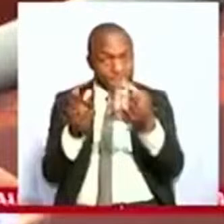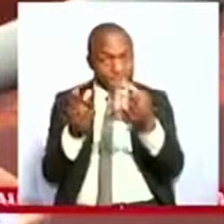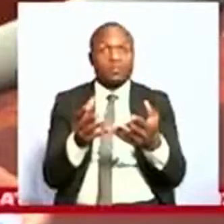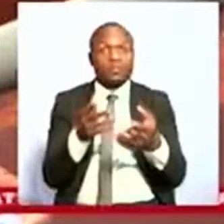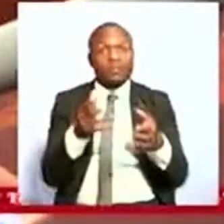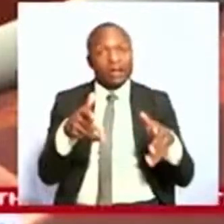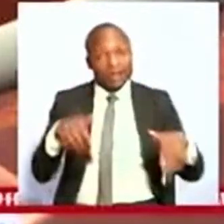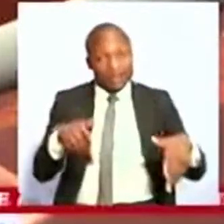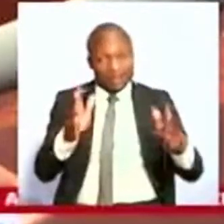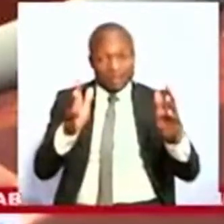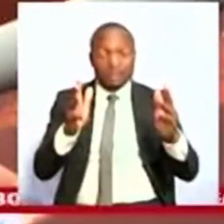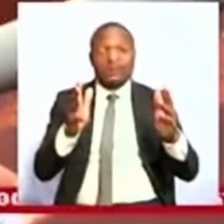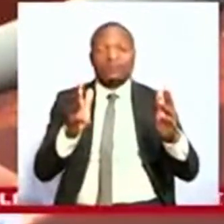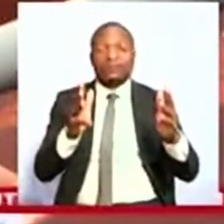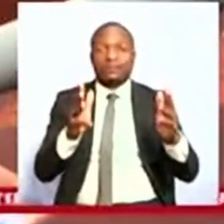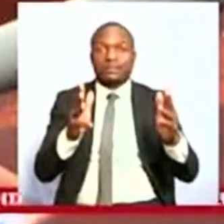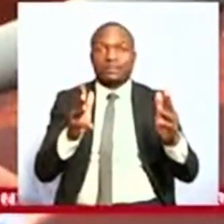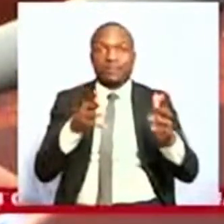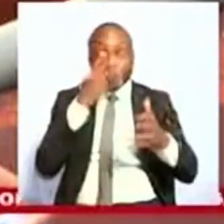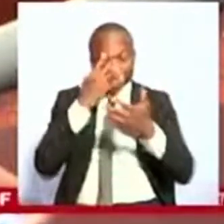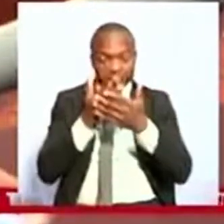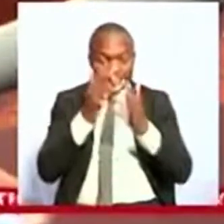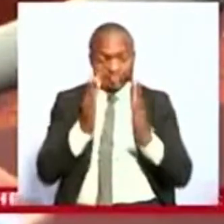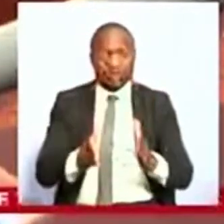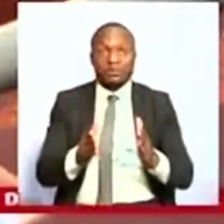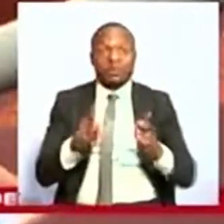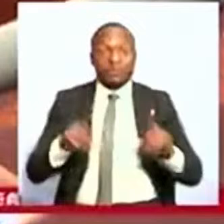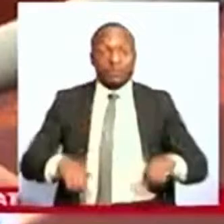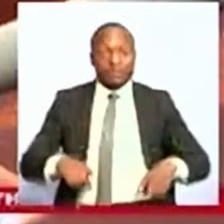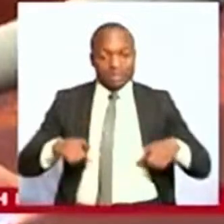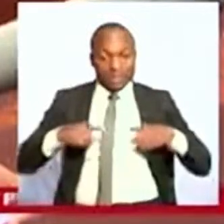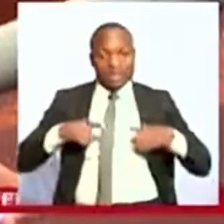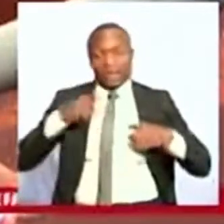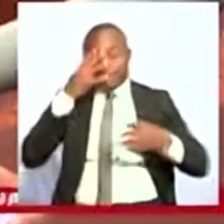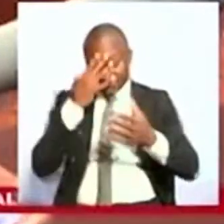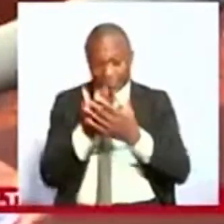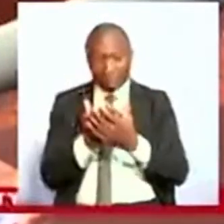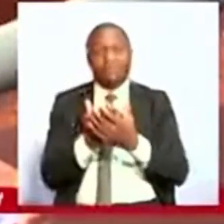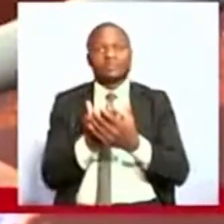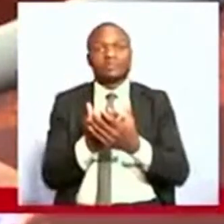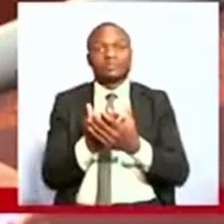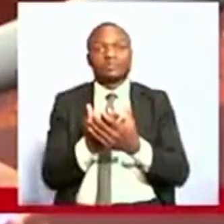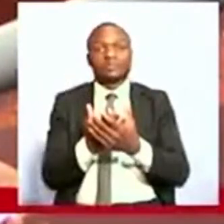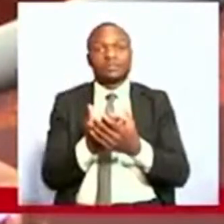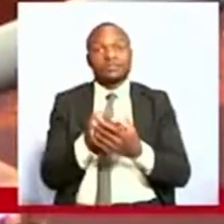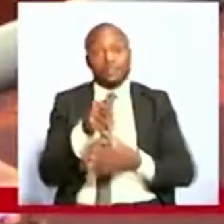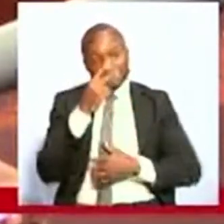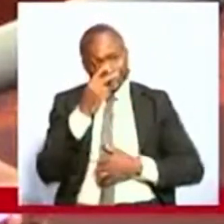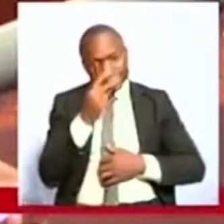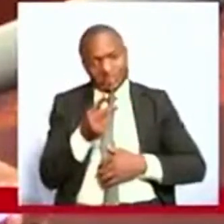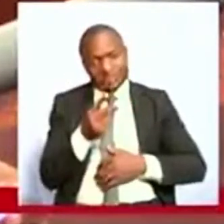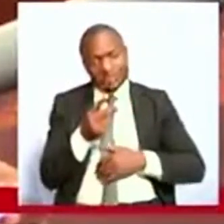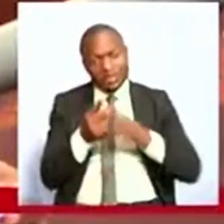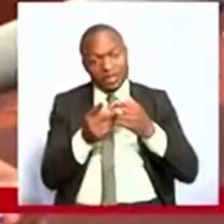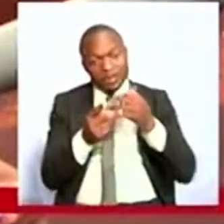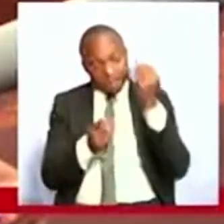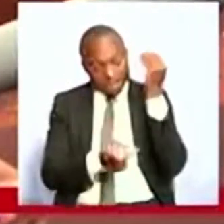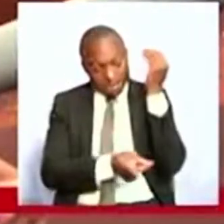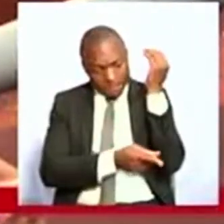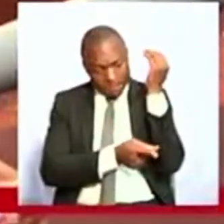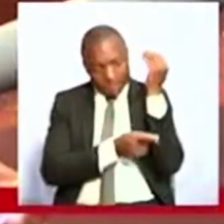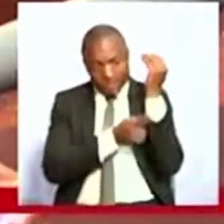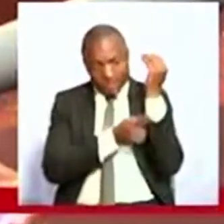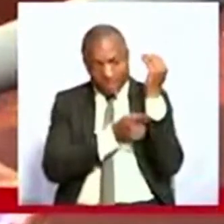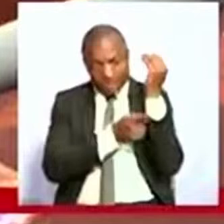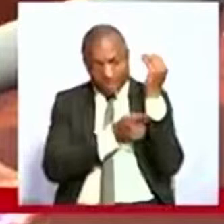life imprisonment. We note a significant milestone in 2022,